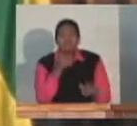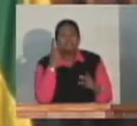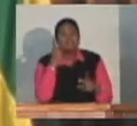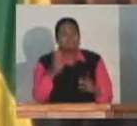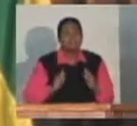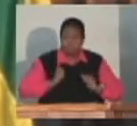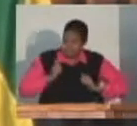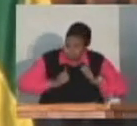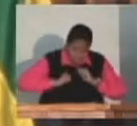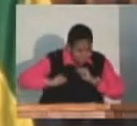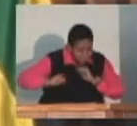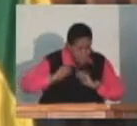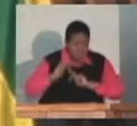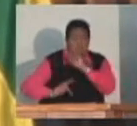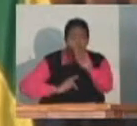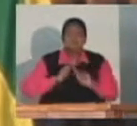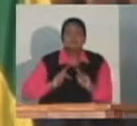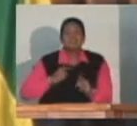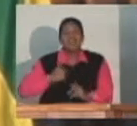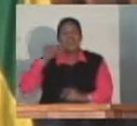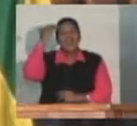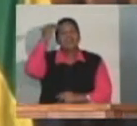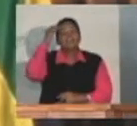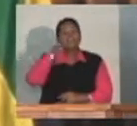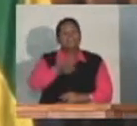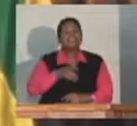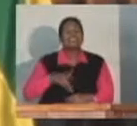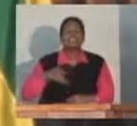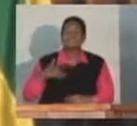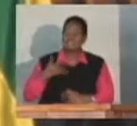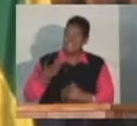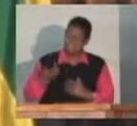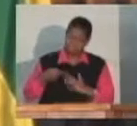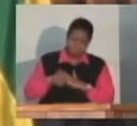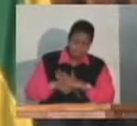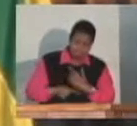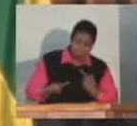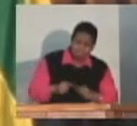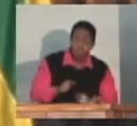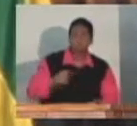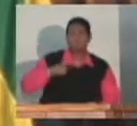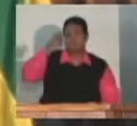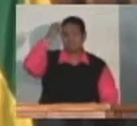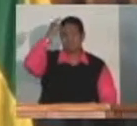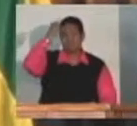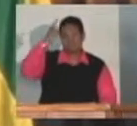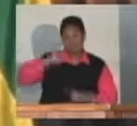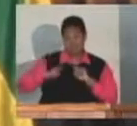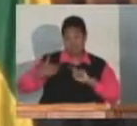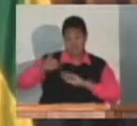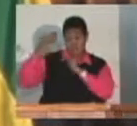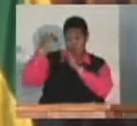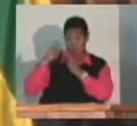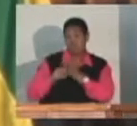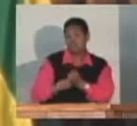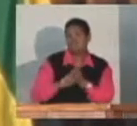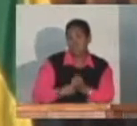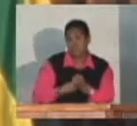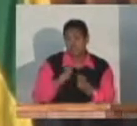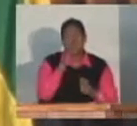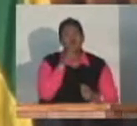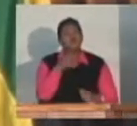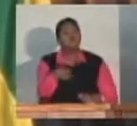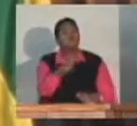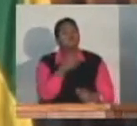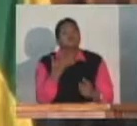people. I acknowledge that these wounds run very deep indeed, but I do hope that as friends who have gone through